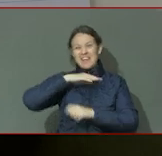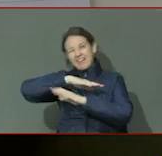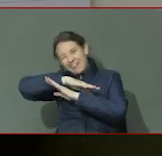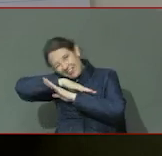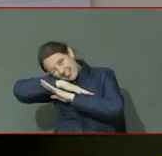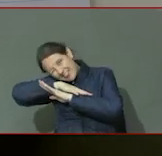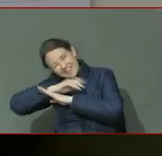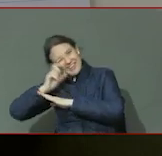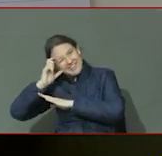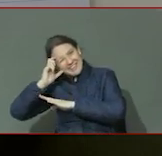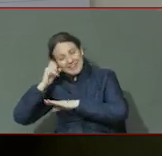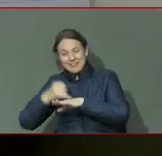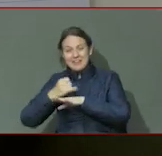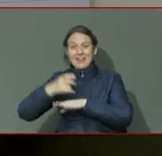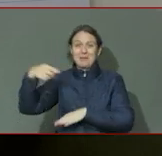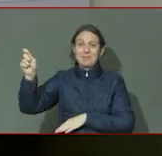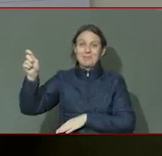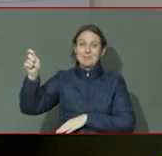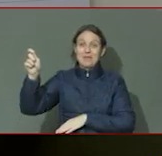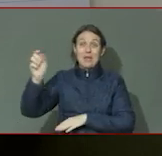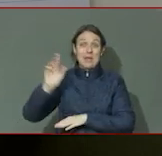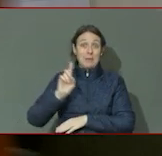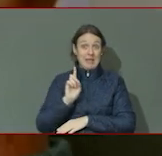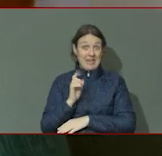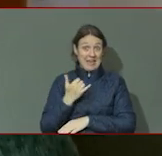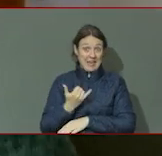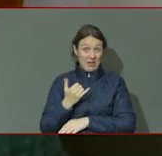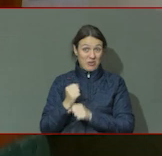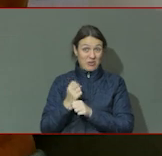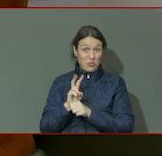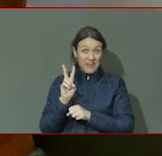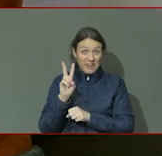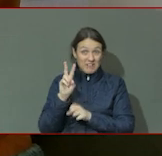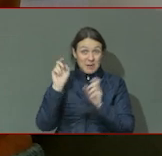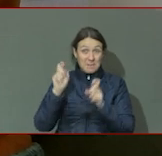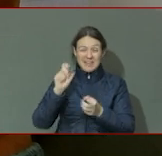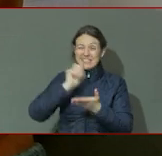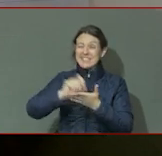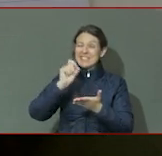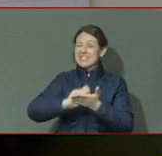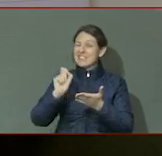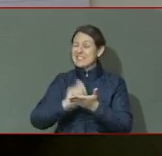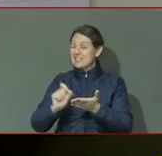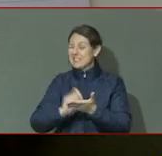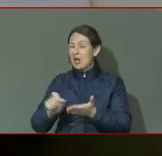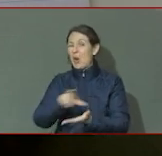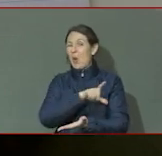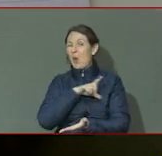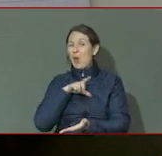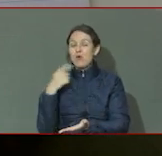earlier, whatever. But now in grade 12, you have to write a lot of sentences for just 1